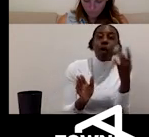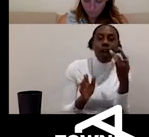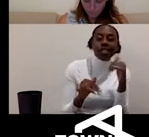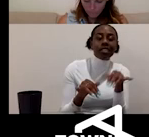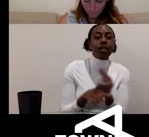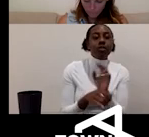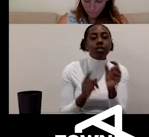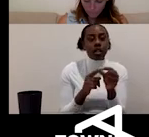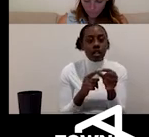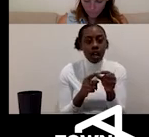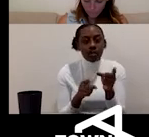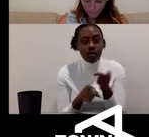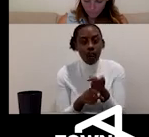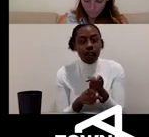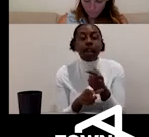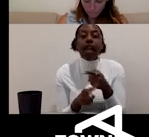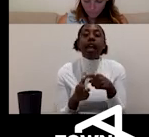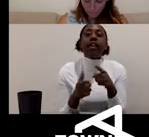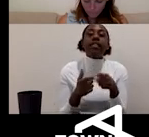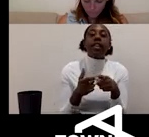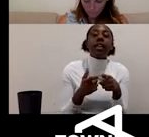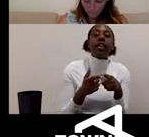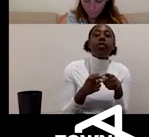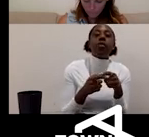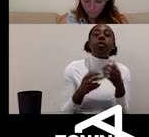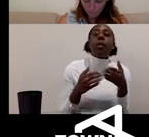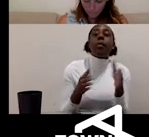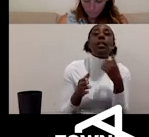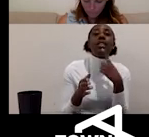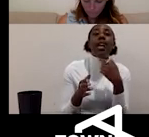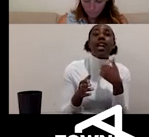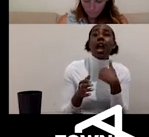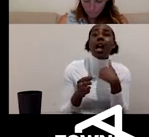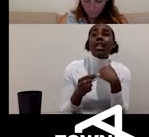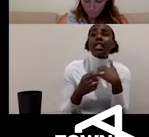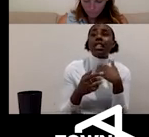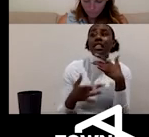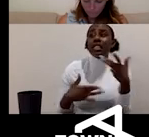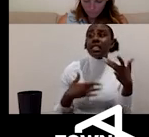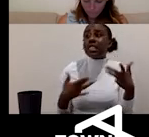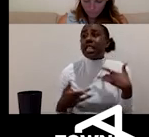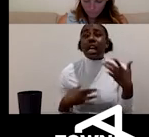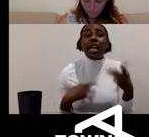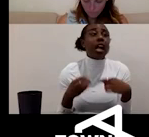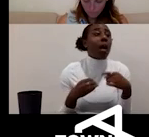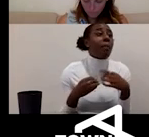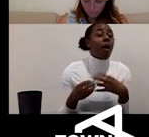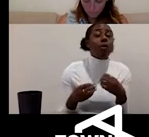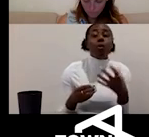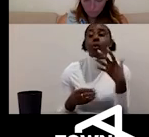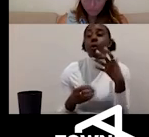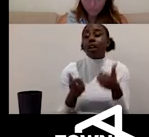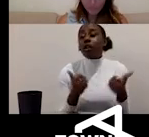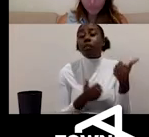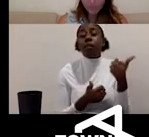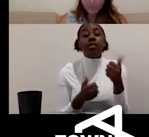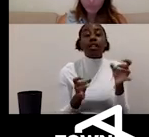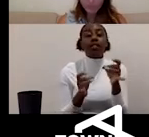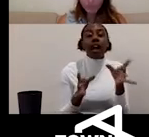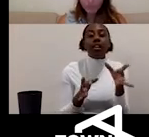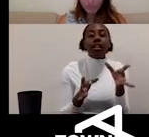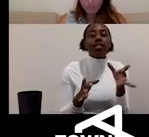are publicly saying that they're most concerned about white supremacist violence, documents show like this, that Black